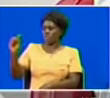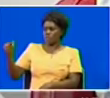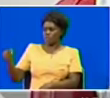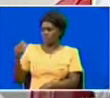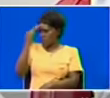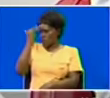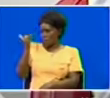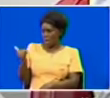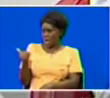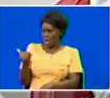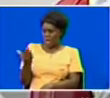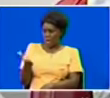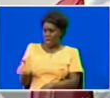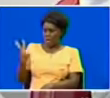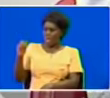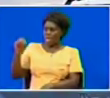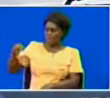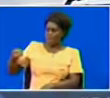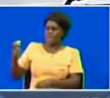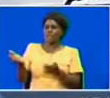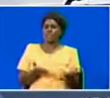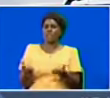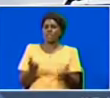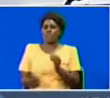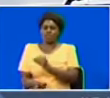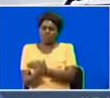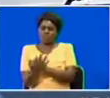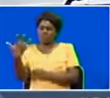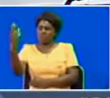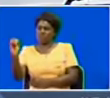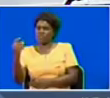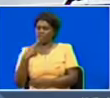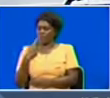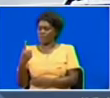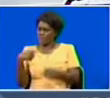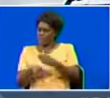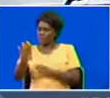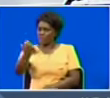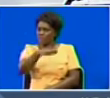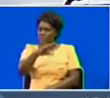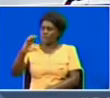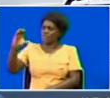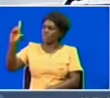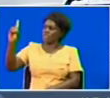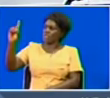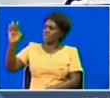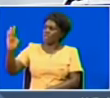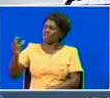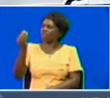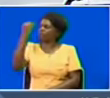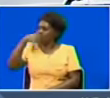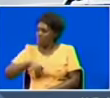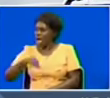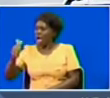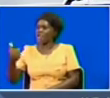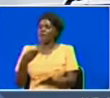Because the incumbent is an investor. He'll bribe people with 50 bob, 100 shillings. When he goes to parliament, CDF eaten, any other money eaten,